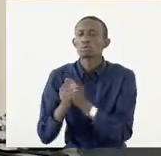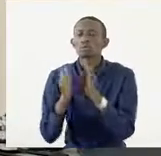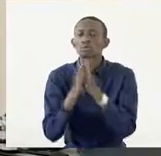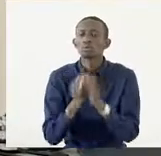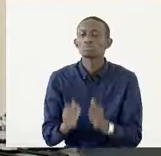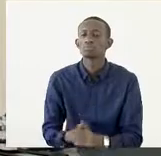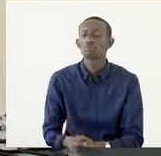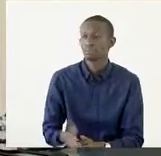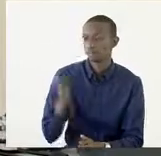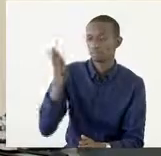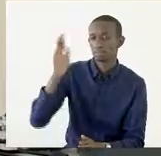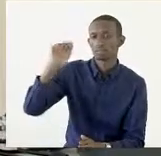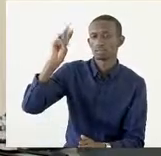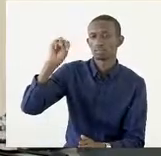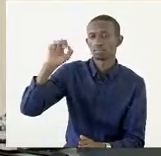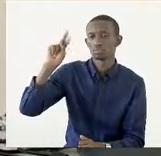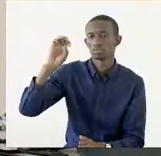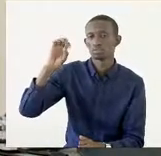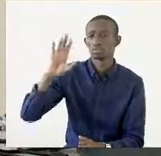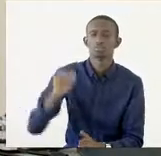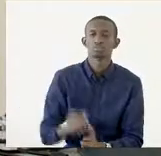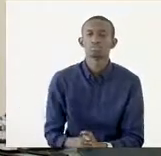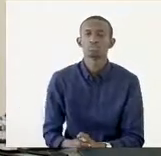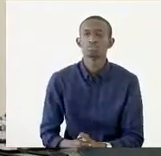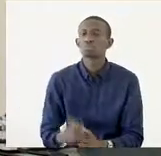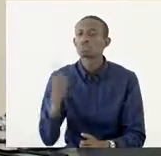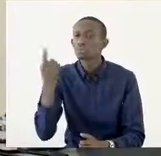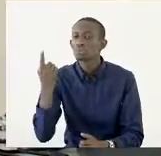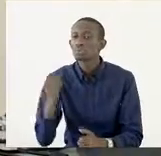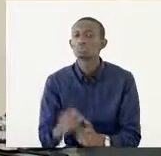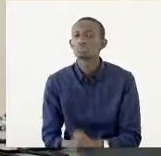with these ammonia derivatives. One is